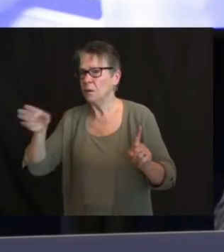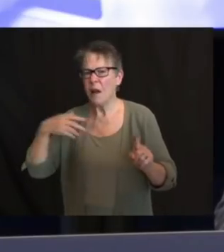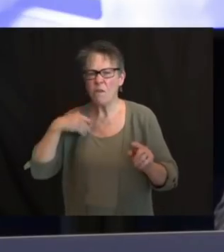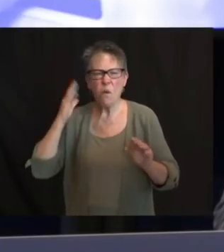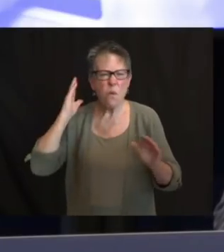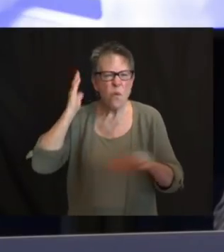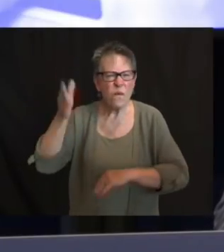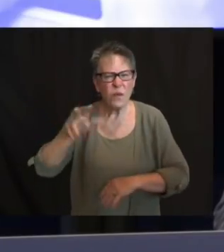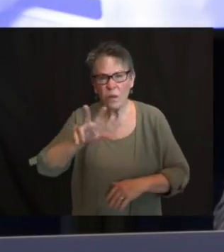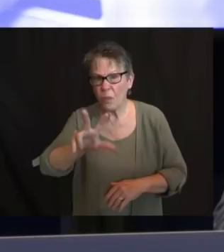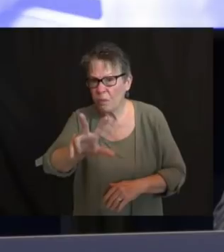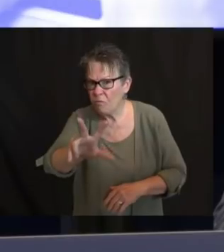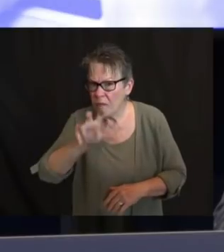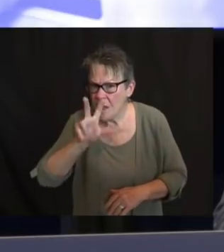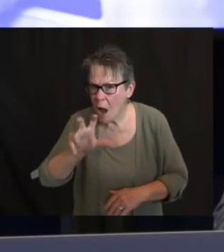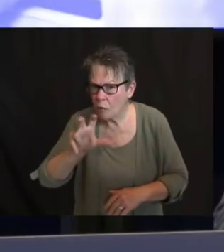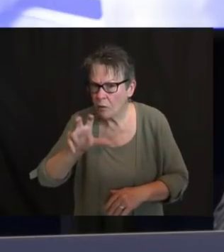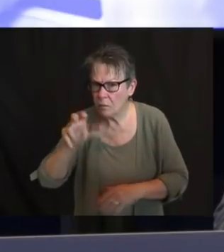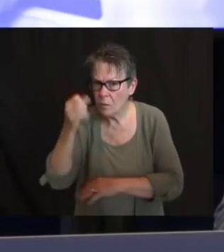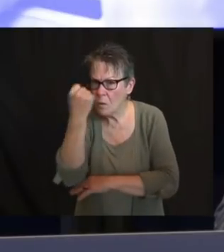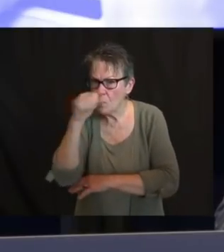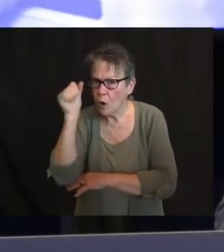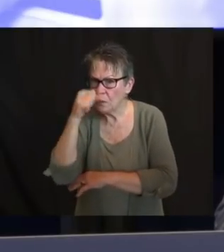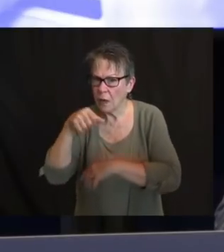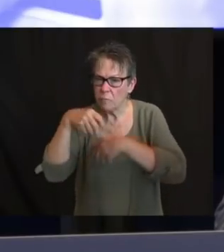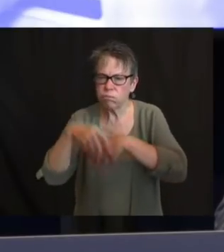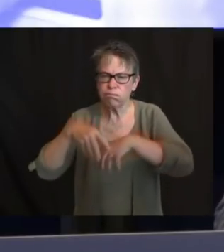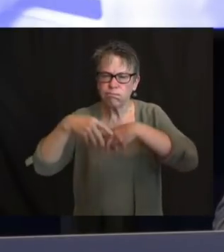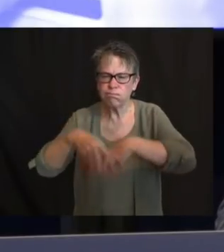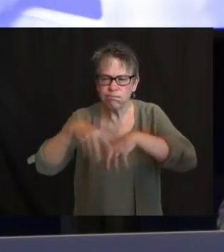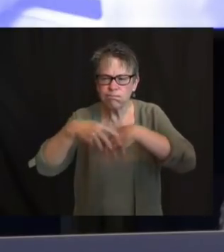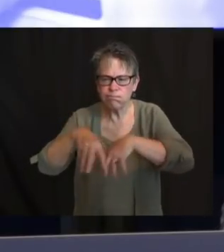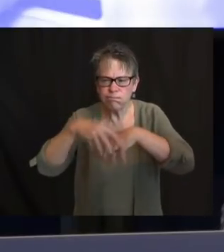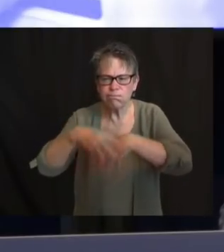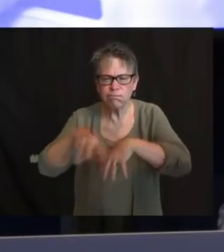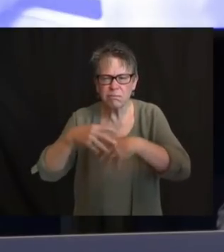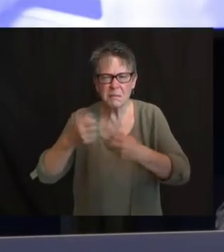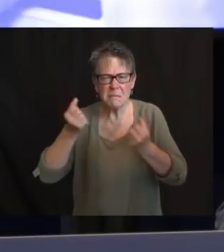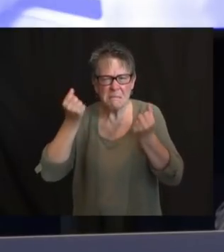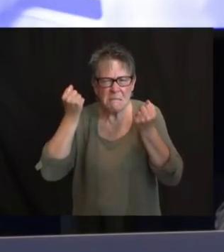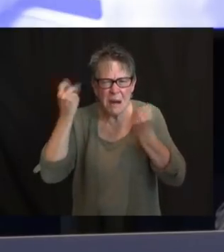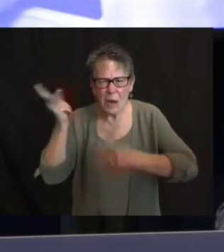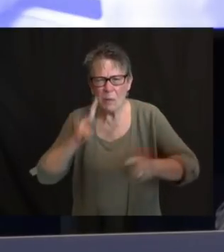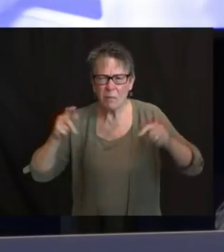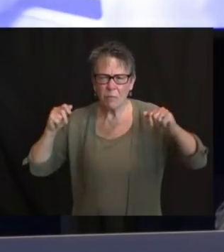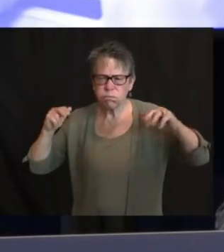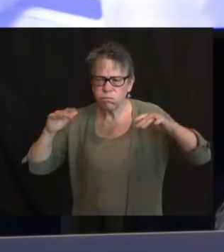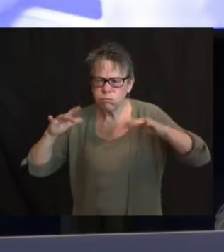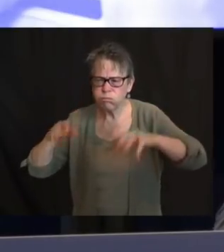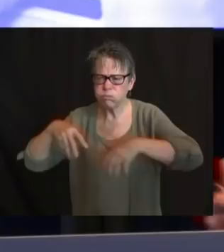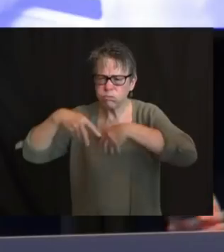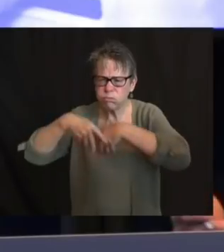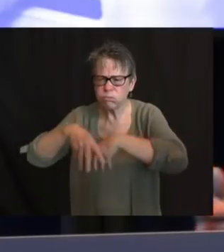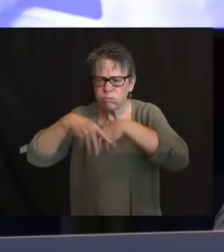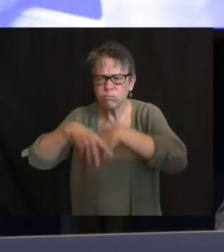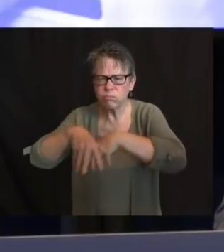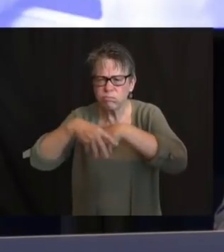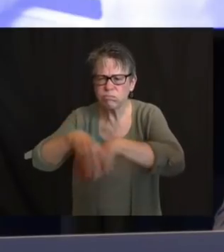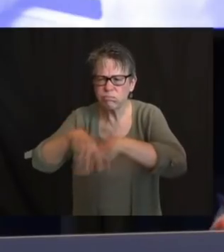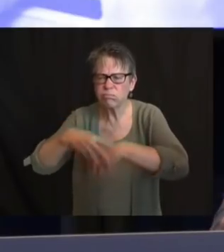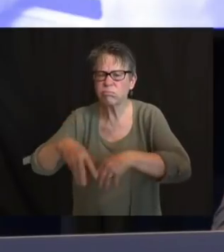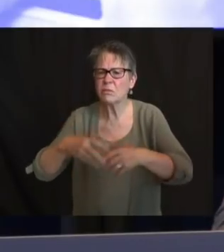And of those, there's been 58 arrests. And I think that just speaks volumes to how peaceful across that